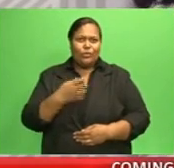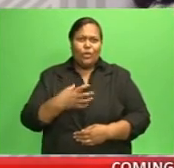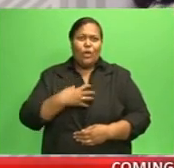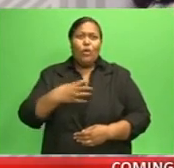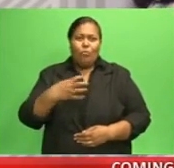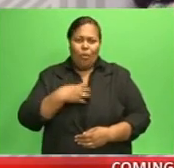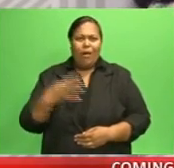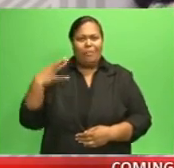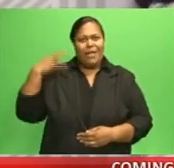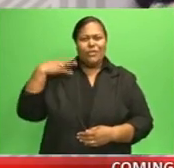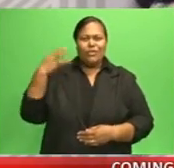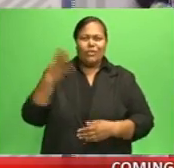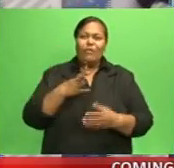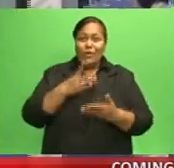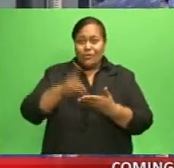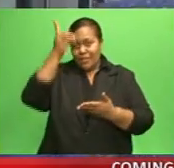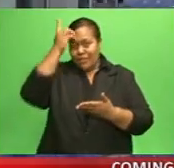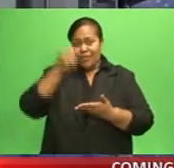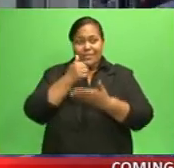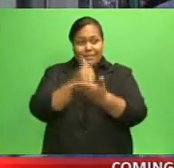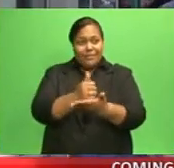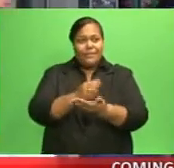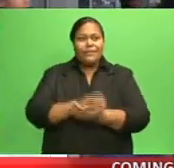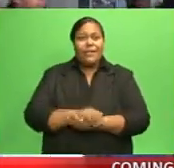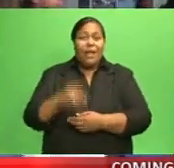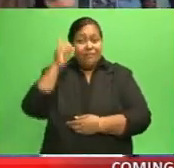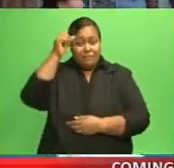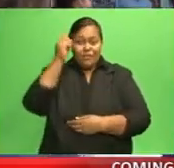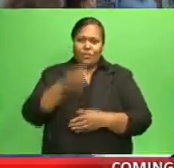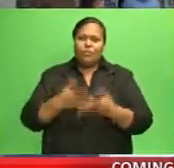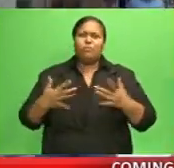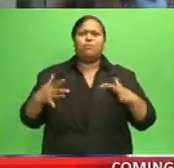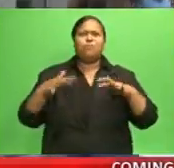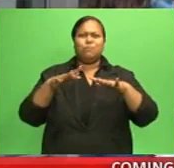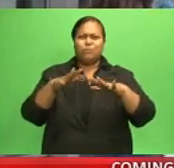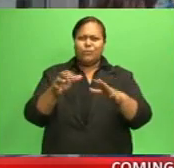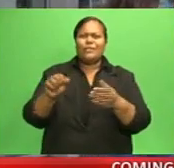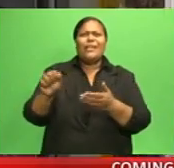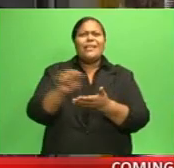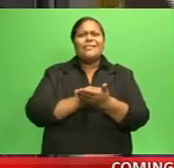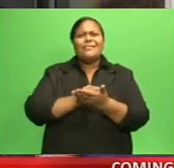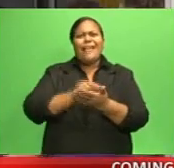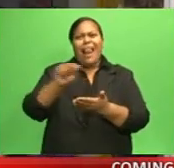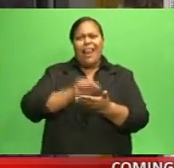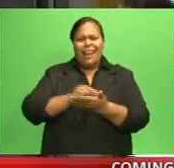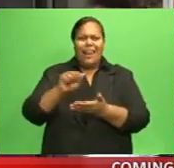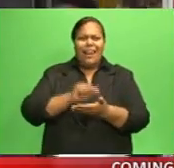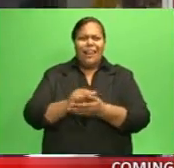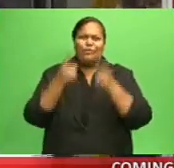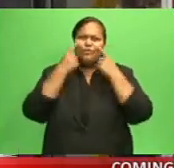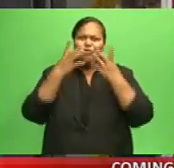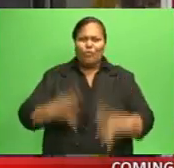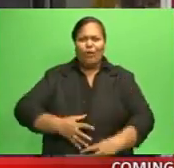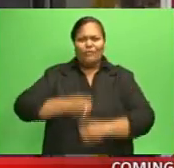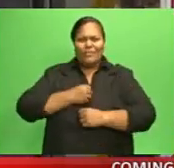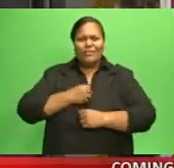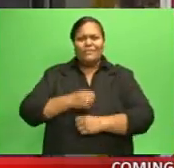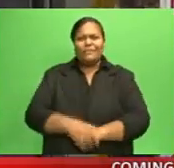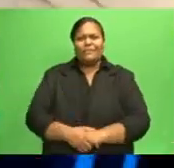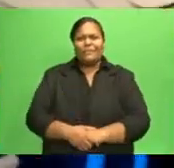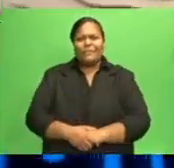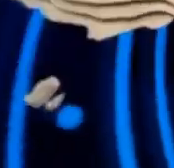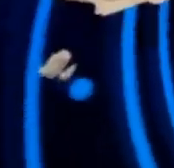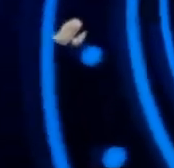education assistance. And Fijians flock to retail sales in a show of consumer confidence.